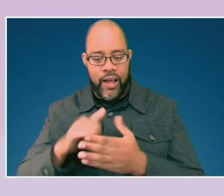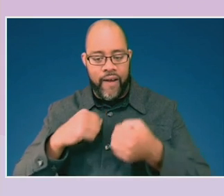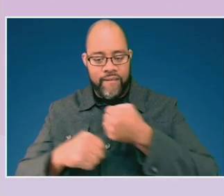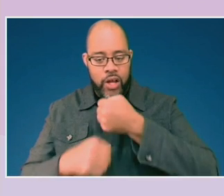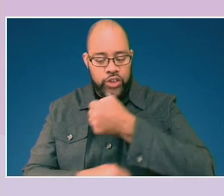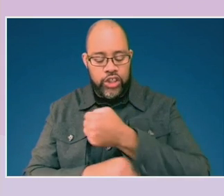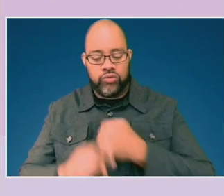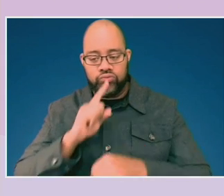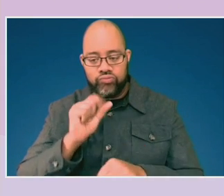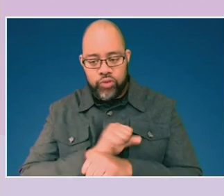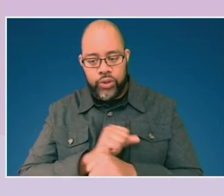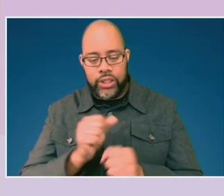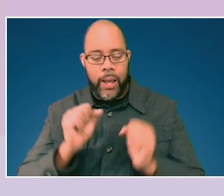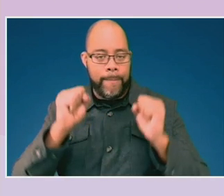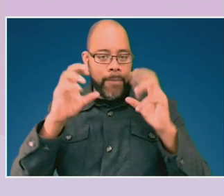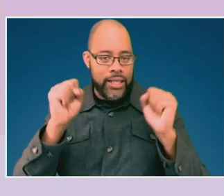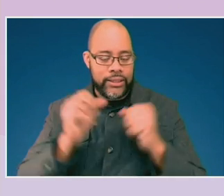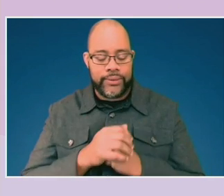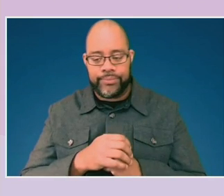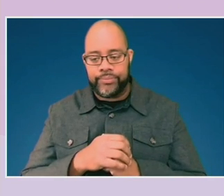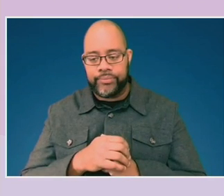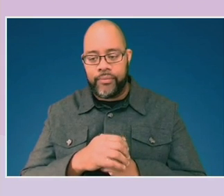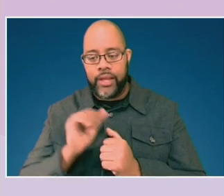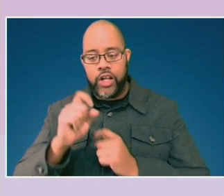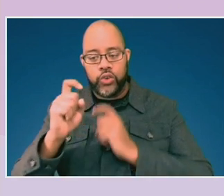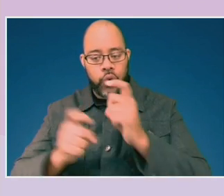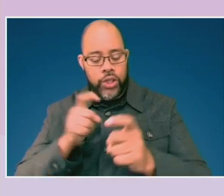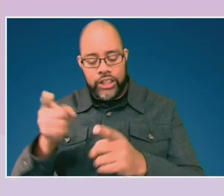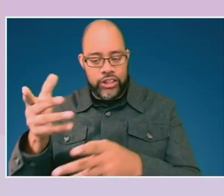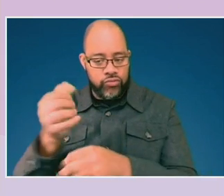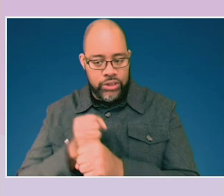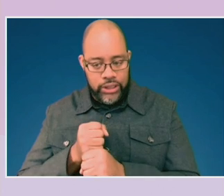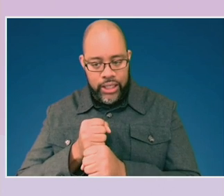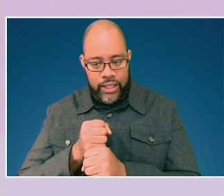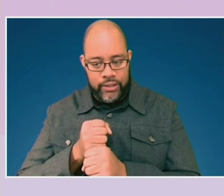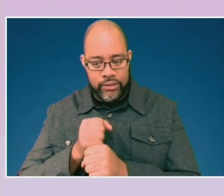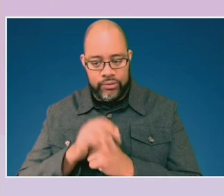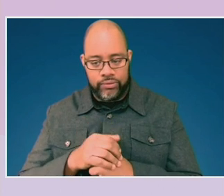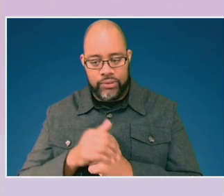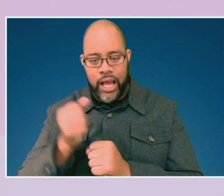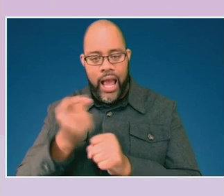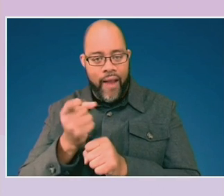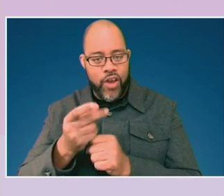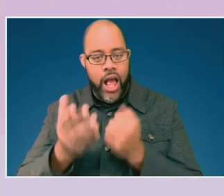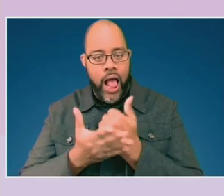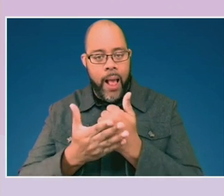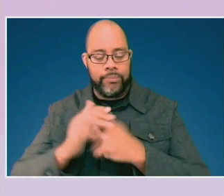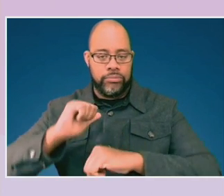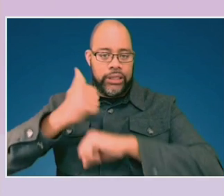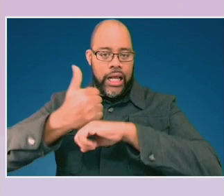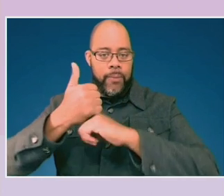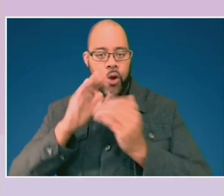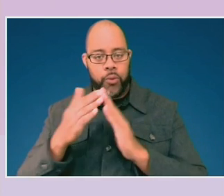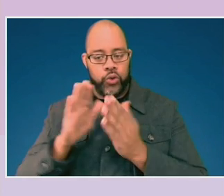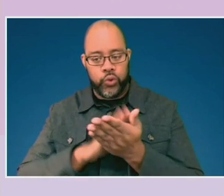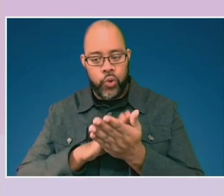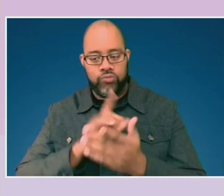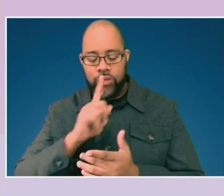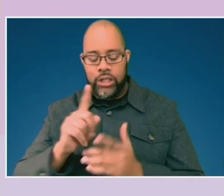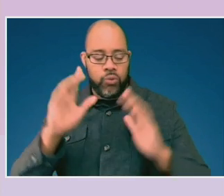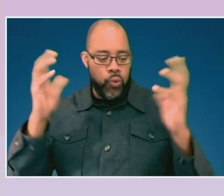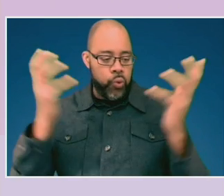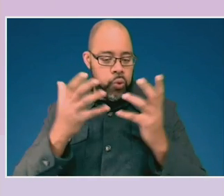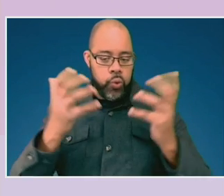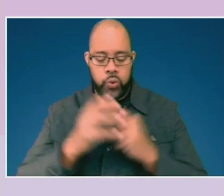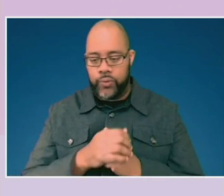truly amazing. The donations they receive every year to help stand up our community schools is pretty phenomenal. But